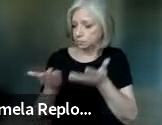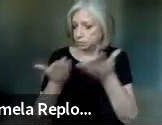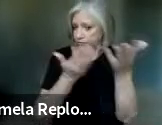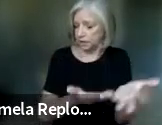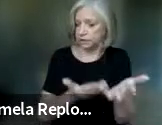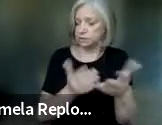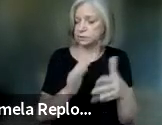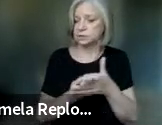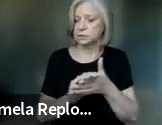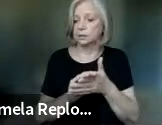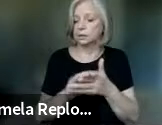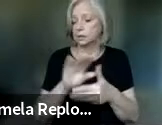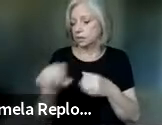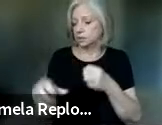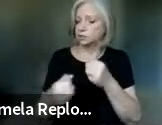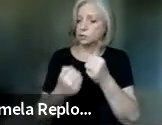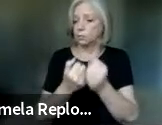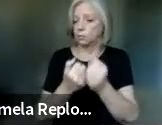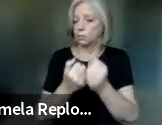that use them